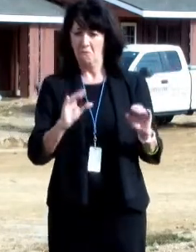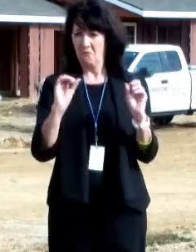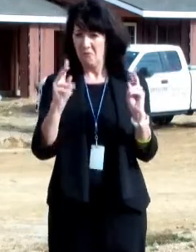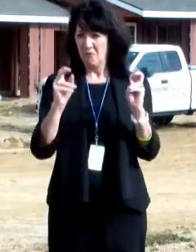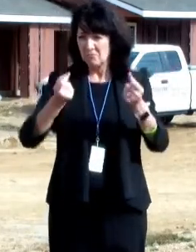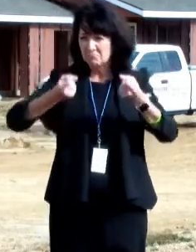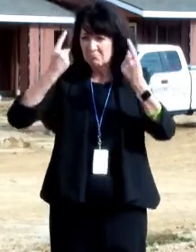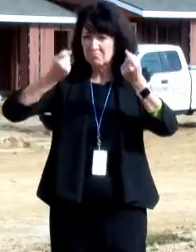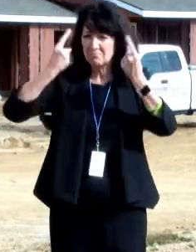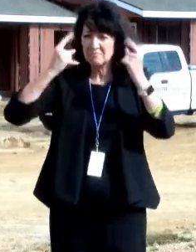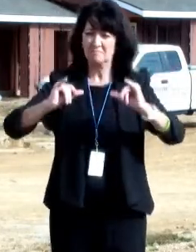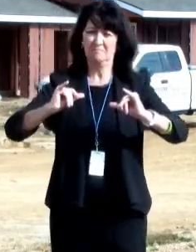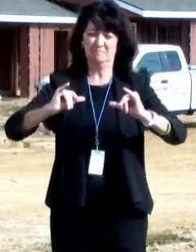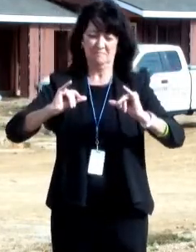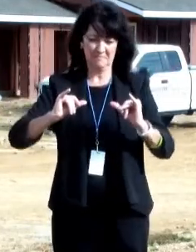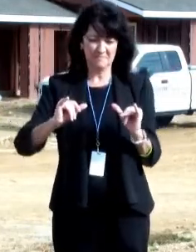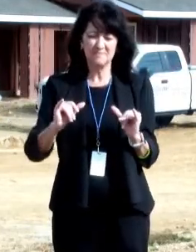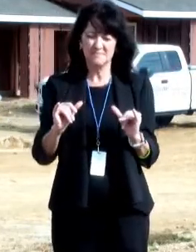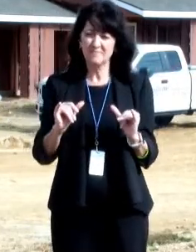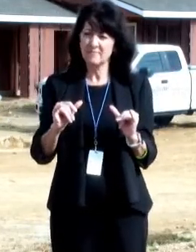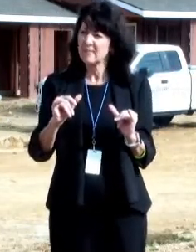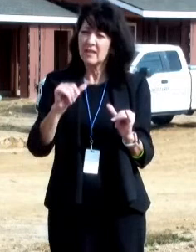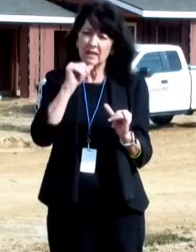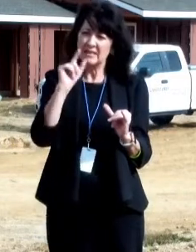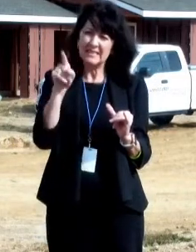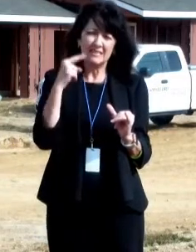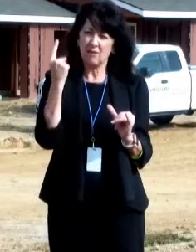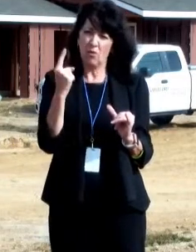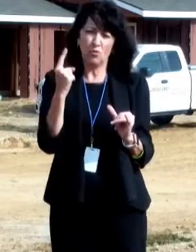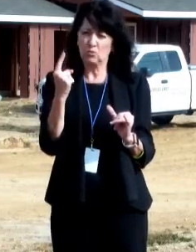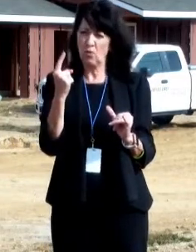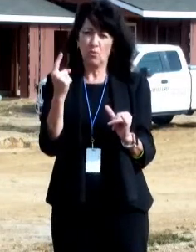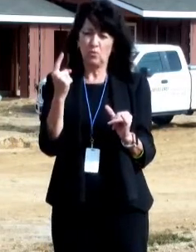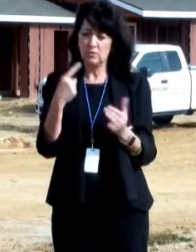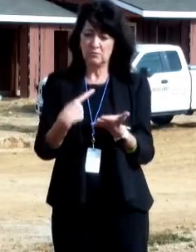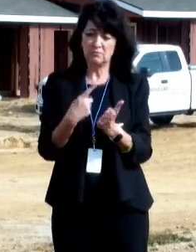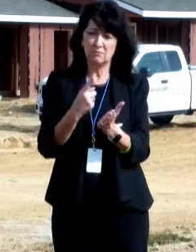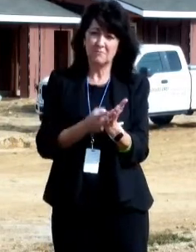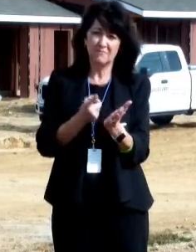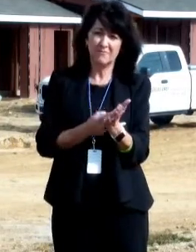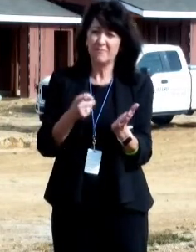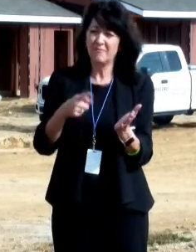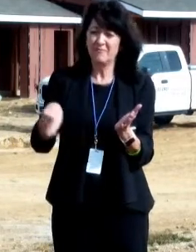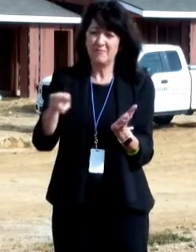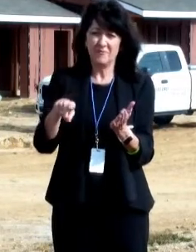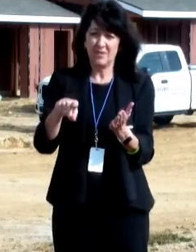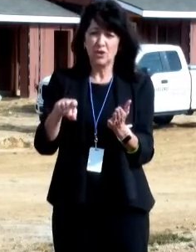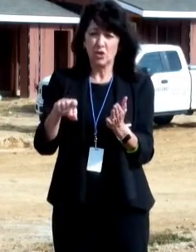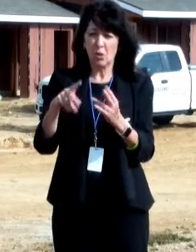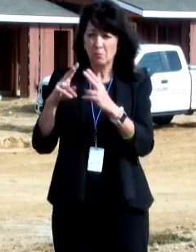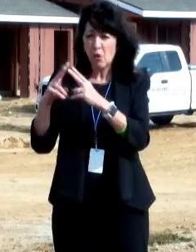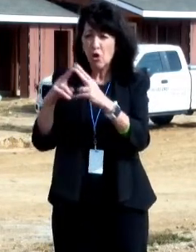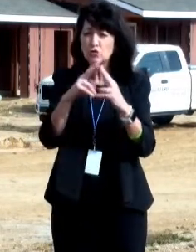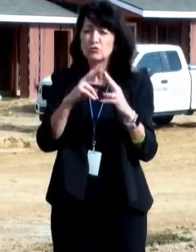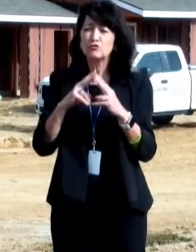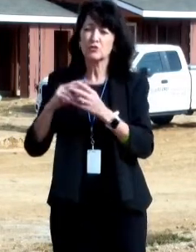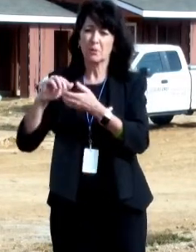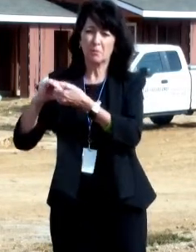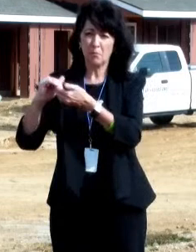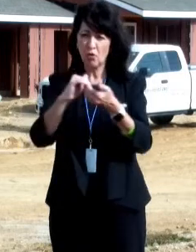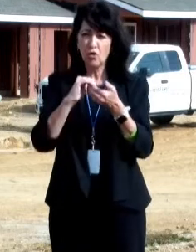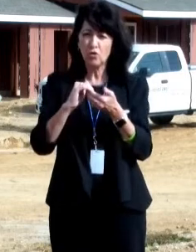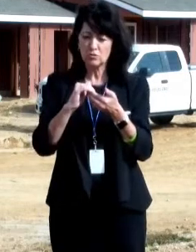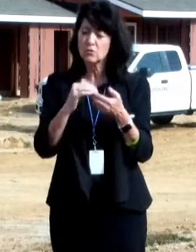And just to hear not just about the partnerships, but to hear about the community, to hear from